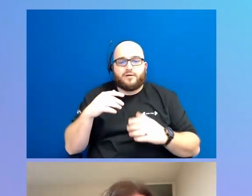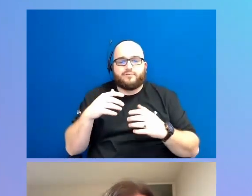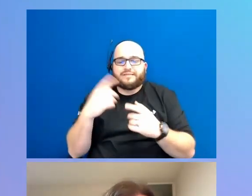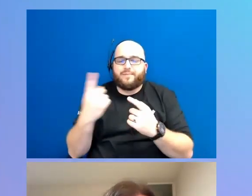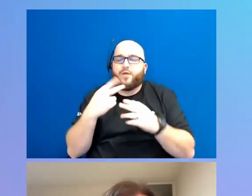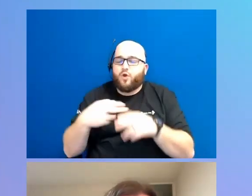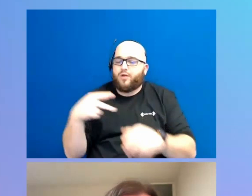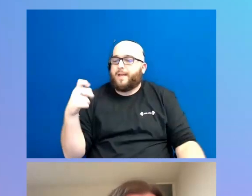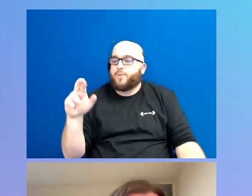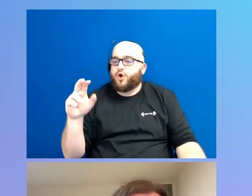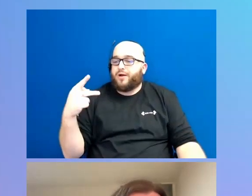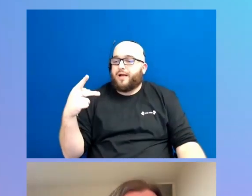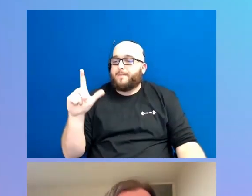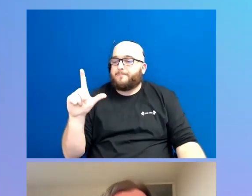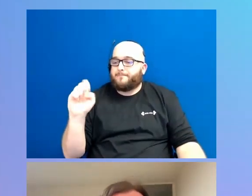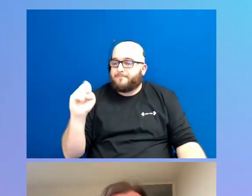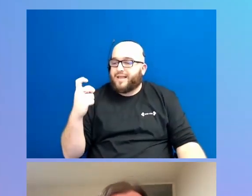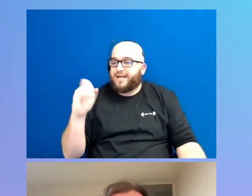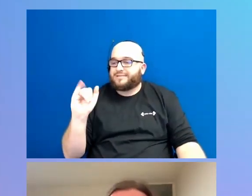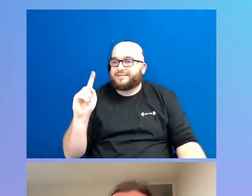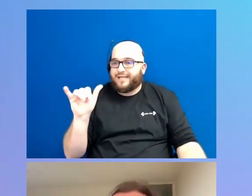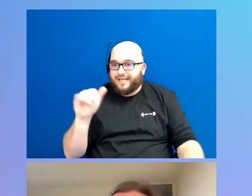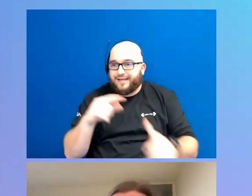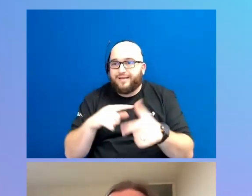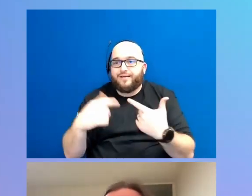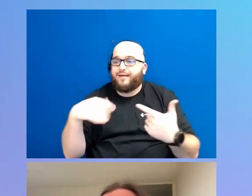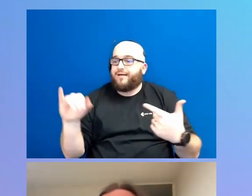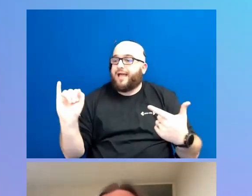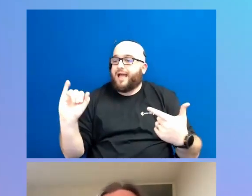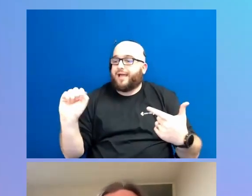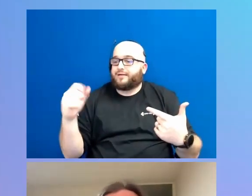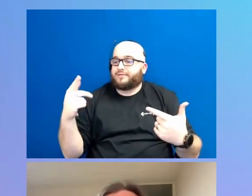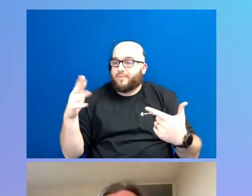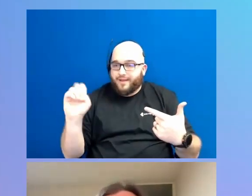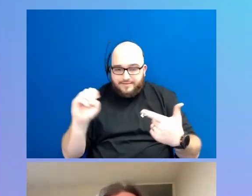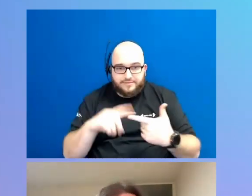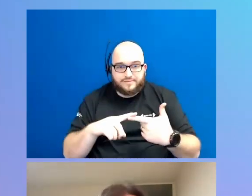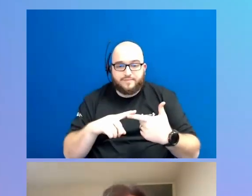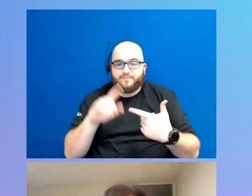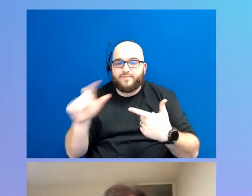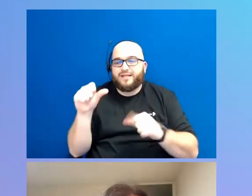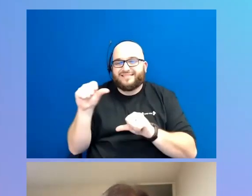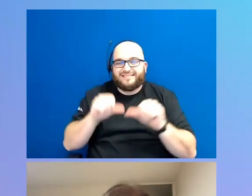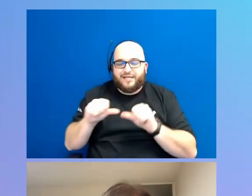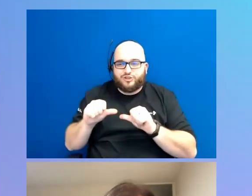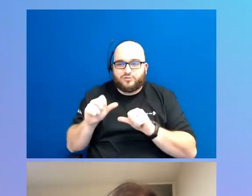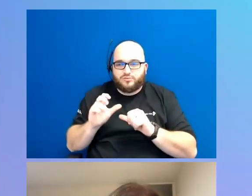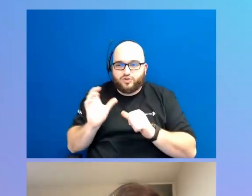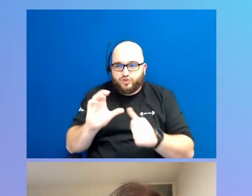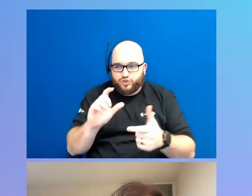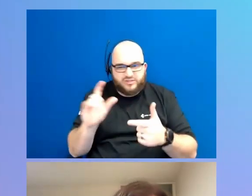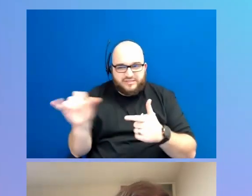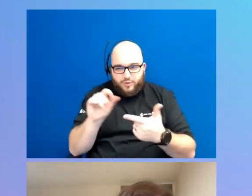this exact technology. There's SciSpace, that's a scientific search engine that does a similar